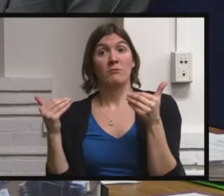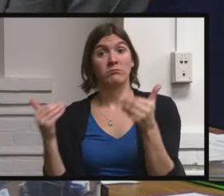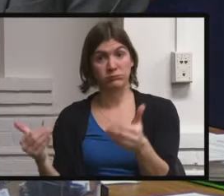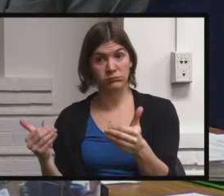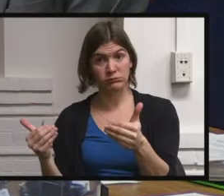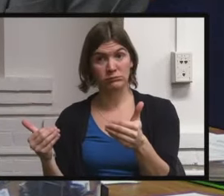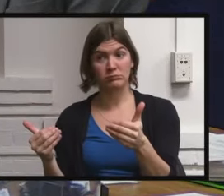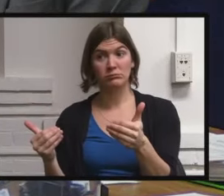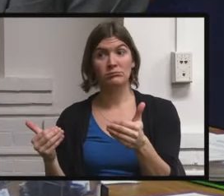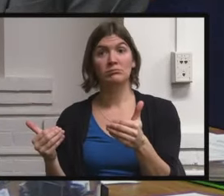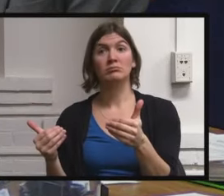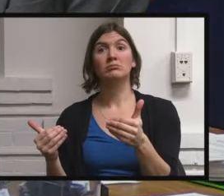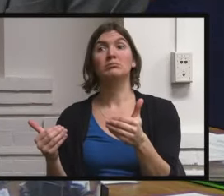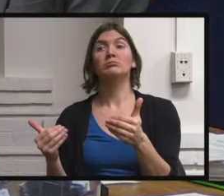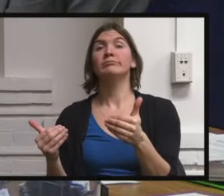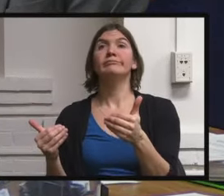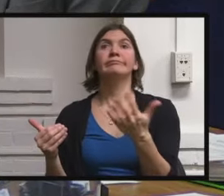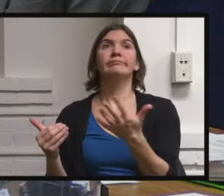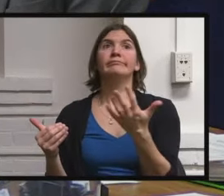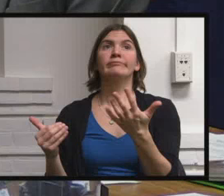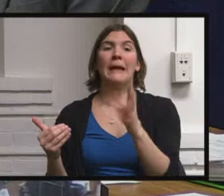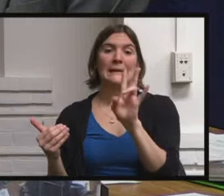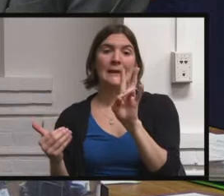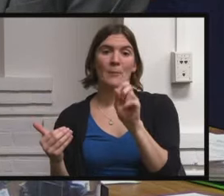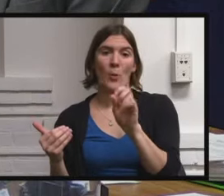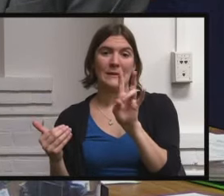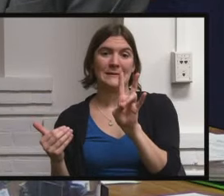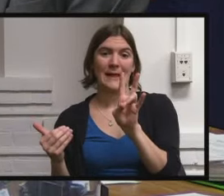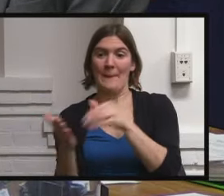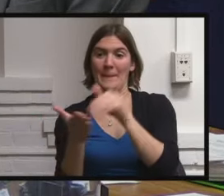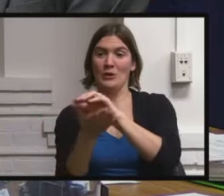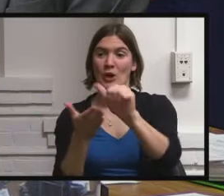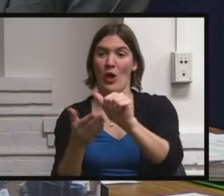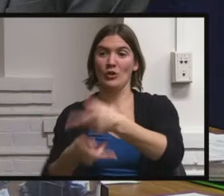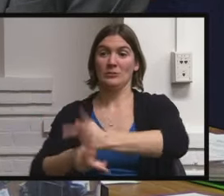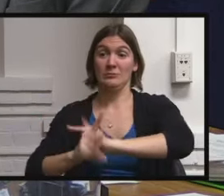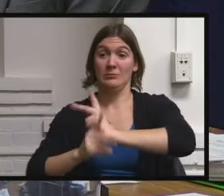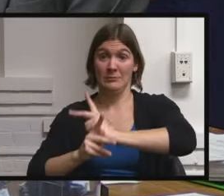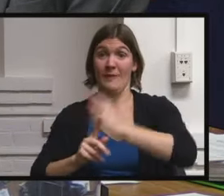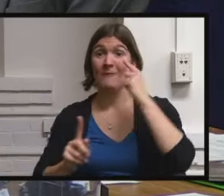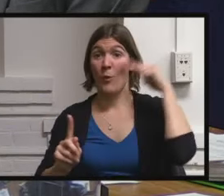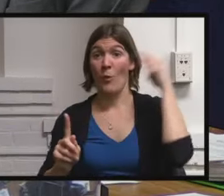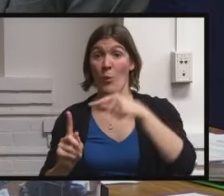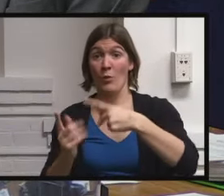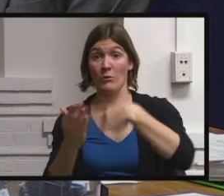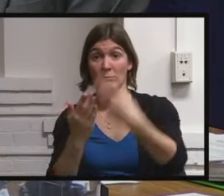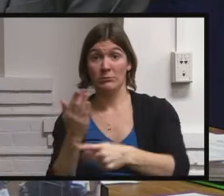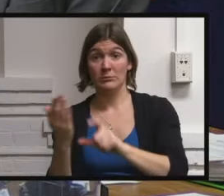should issue, let's say, $7.7 million worth of bonds in order to